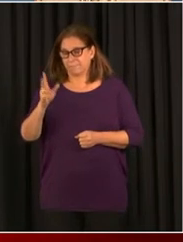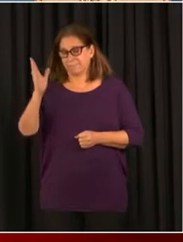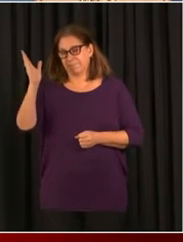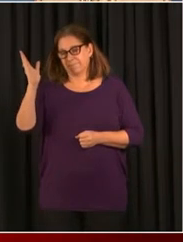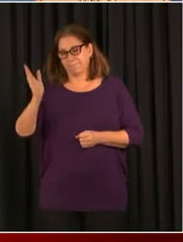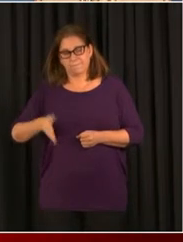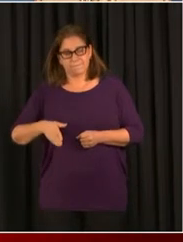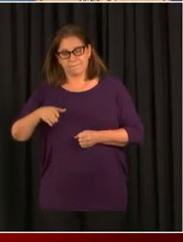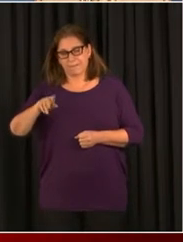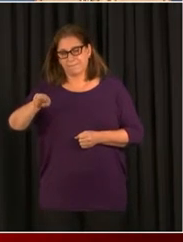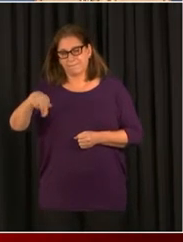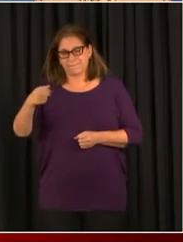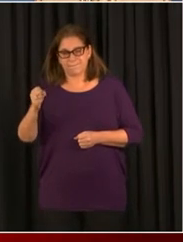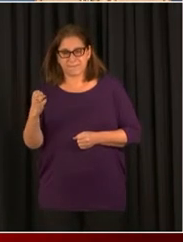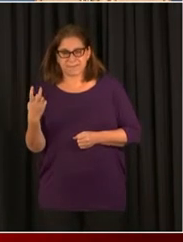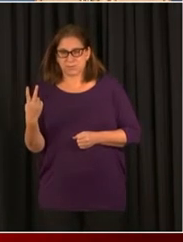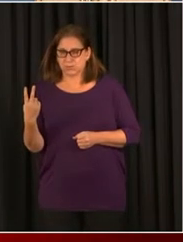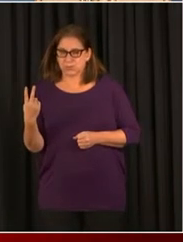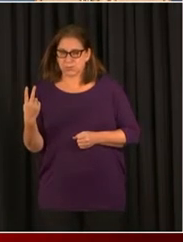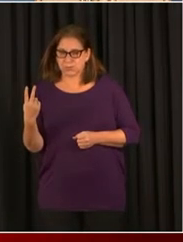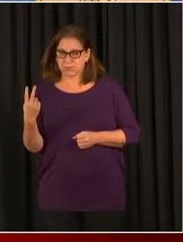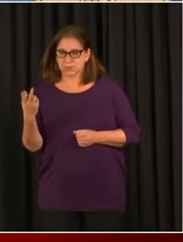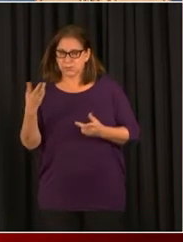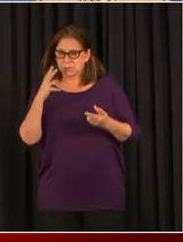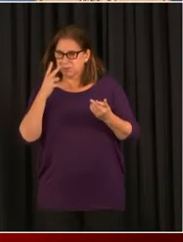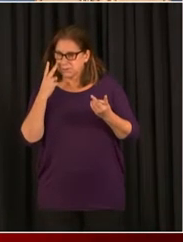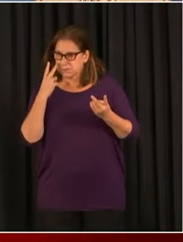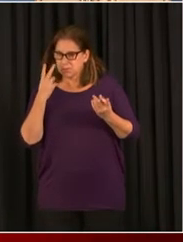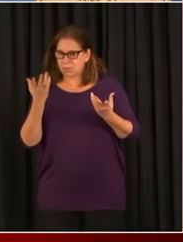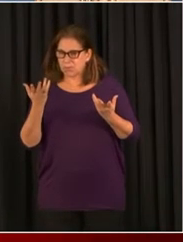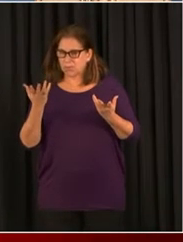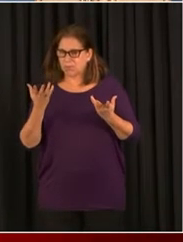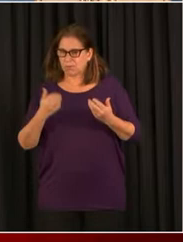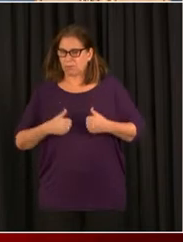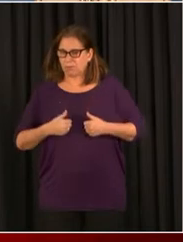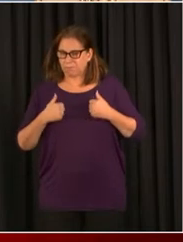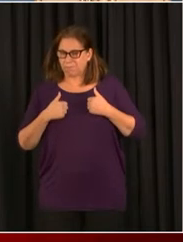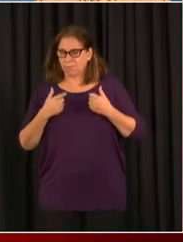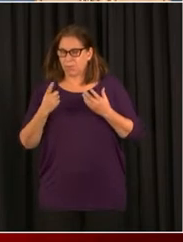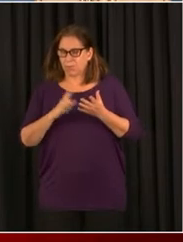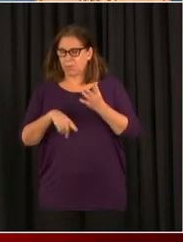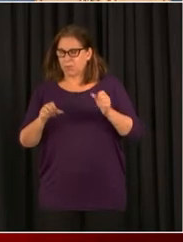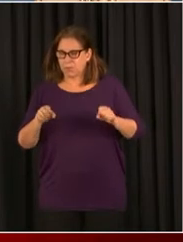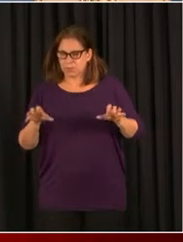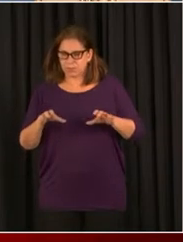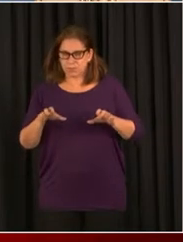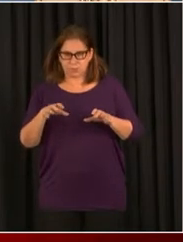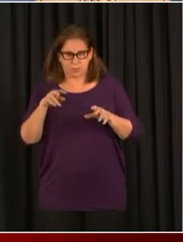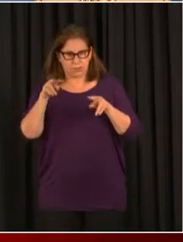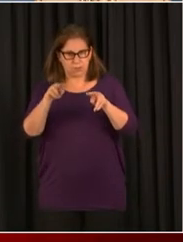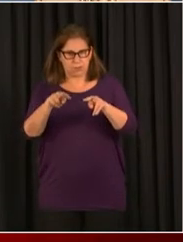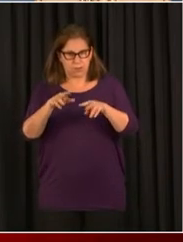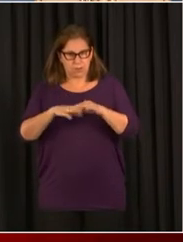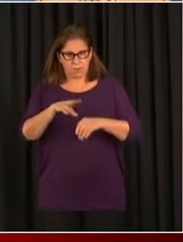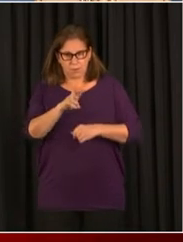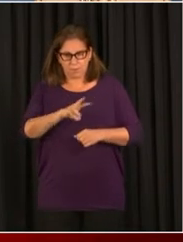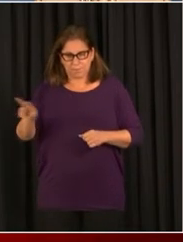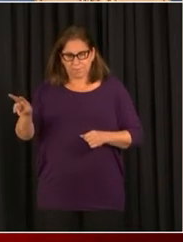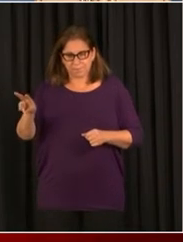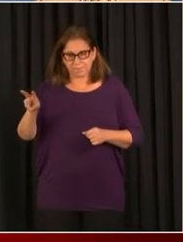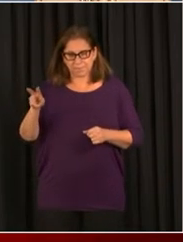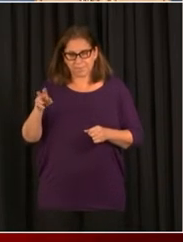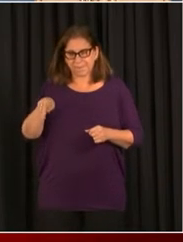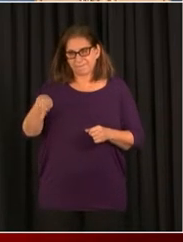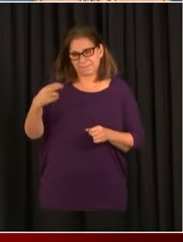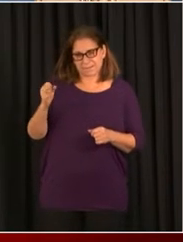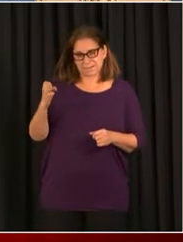creativity and putting all of these recommendations in one place. And I know we have super creative people out there, and